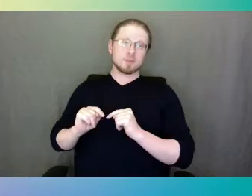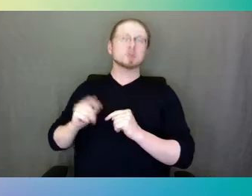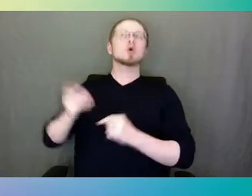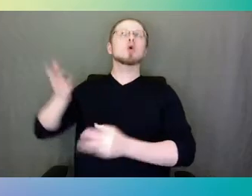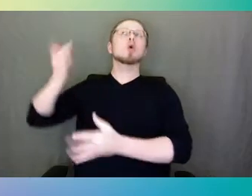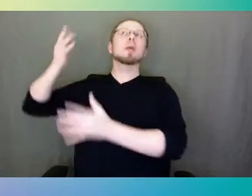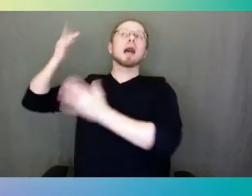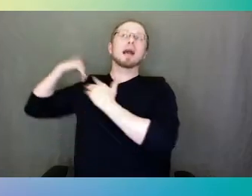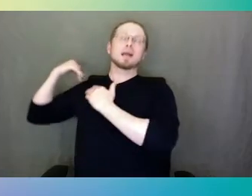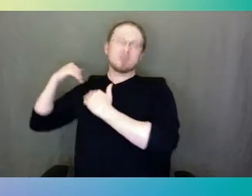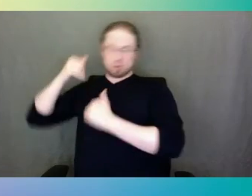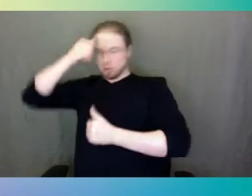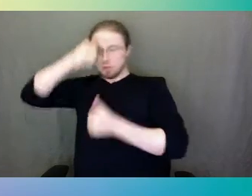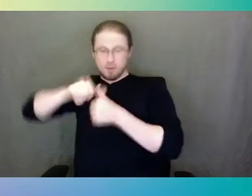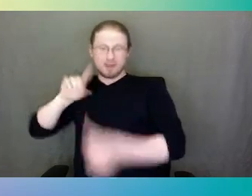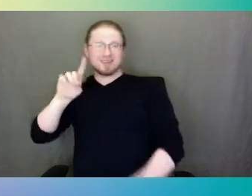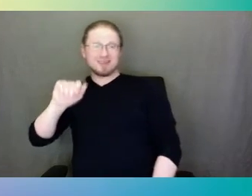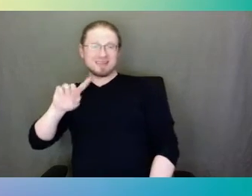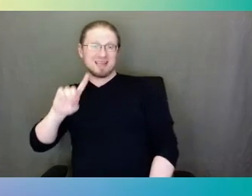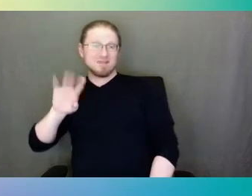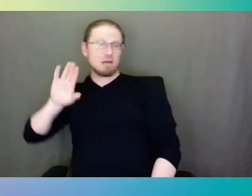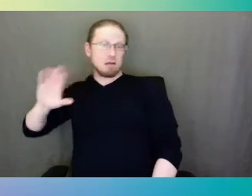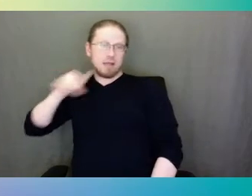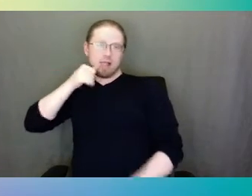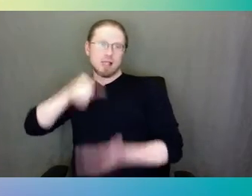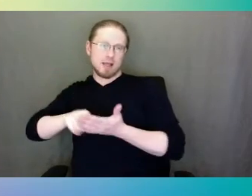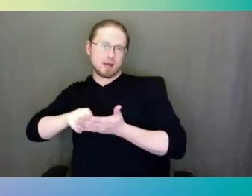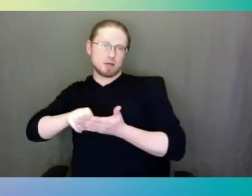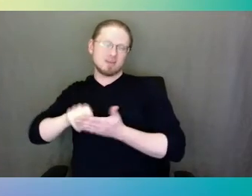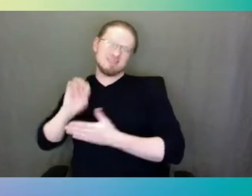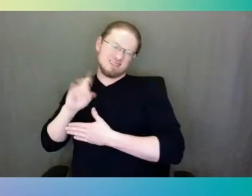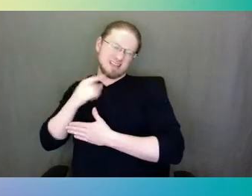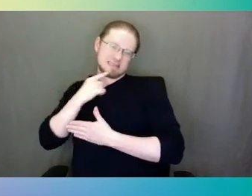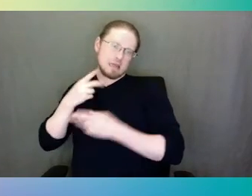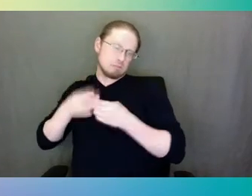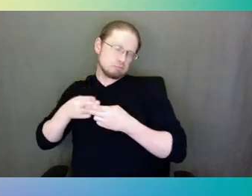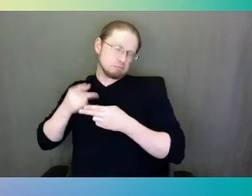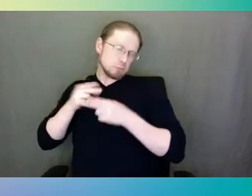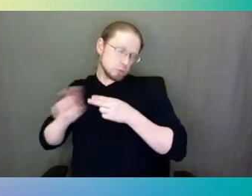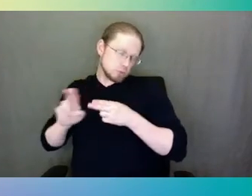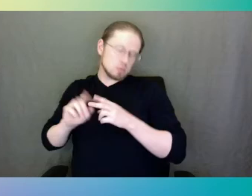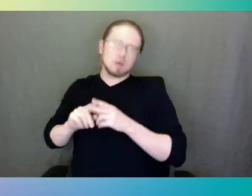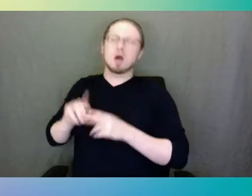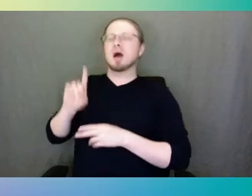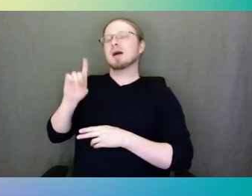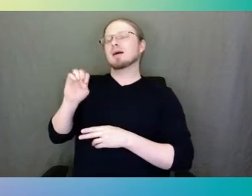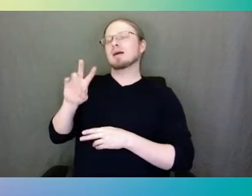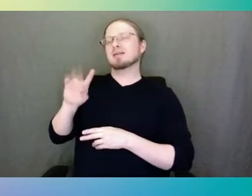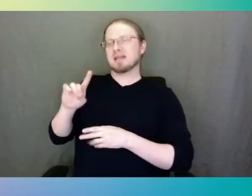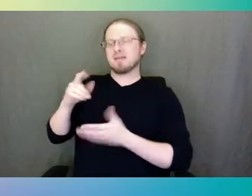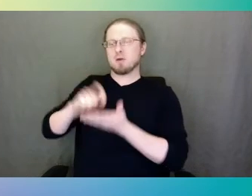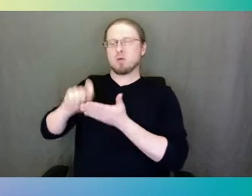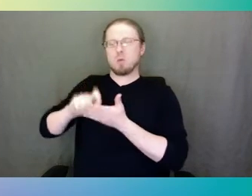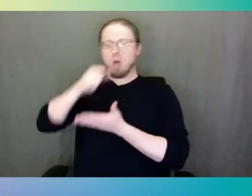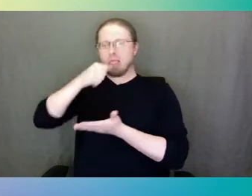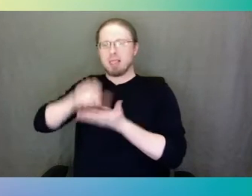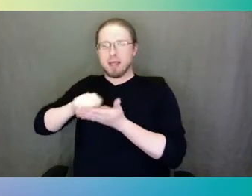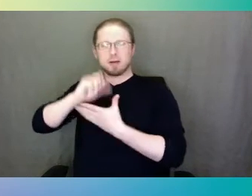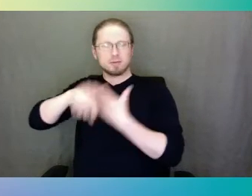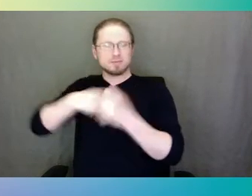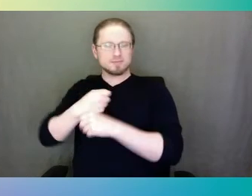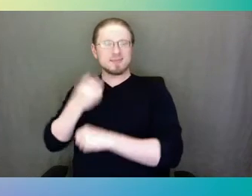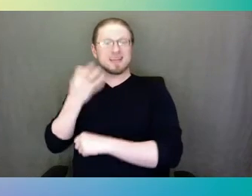letter. This is what, and Ed alluded to it. He wrote this letter in 1959, and I had